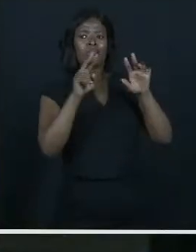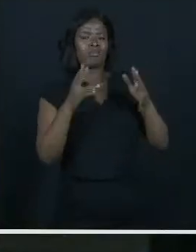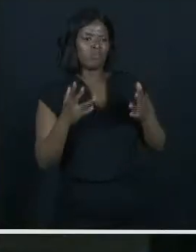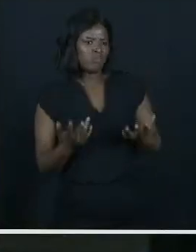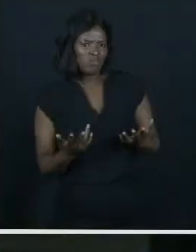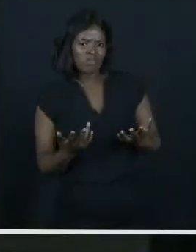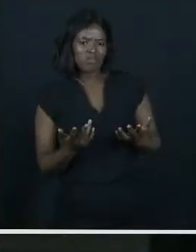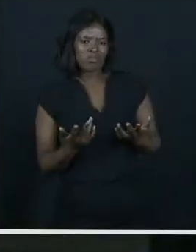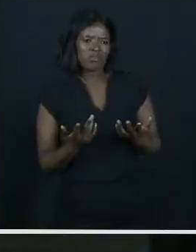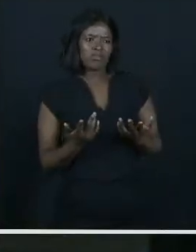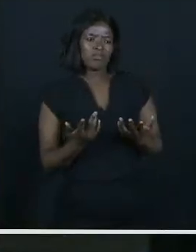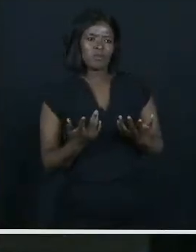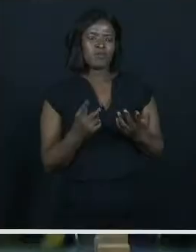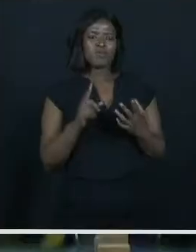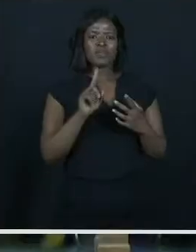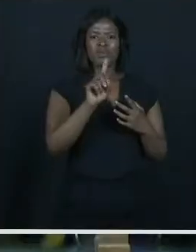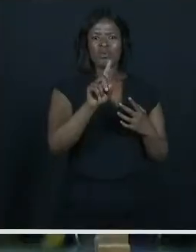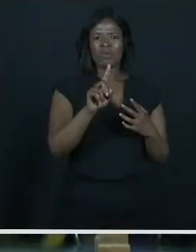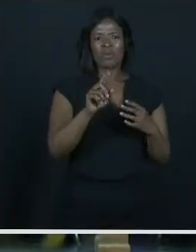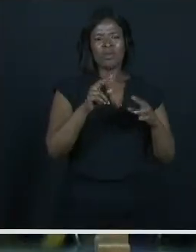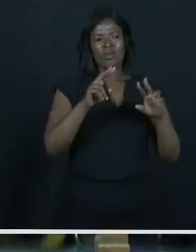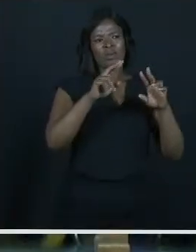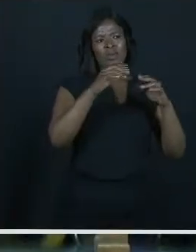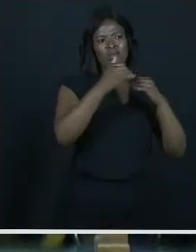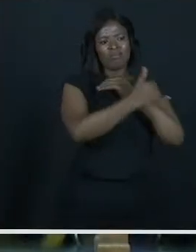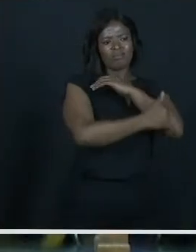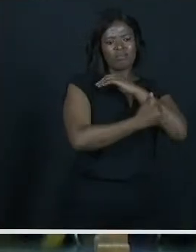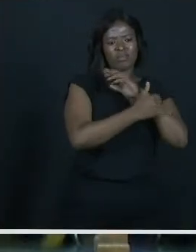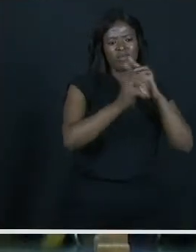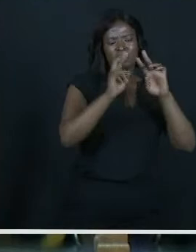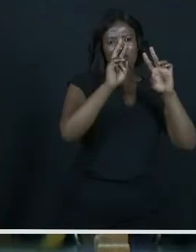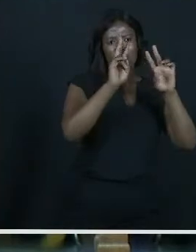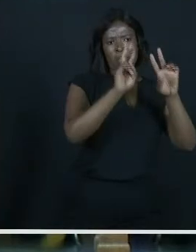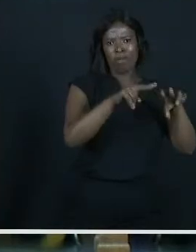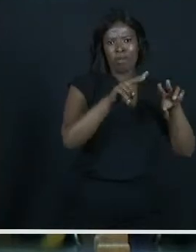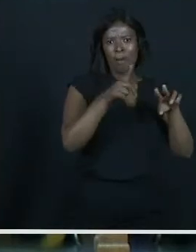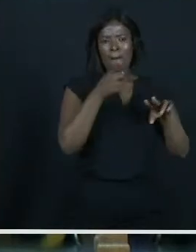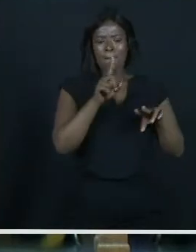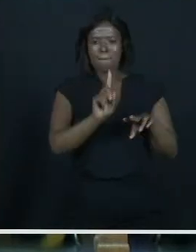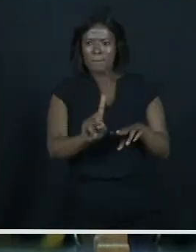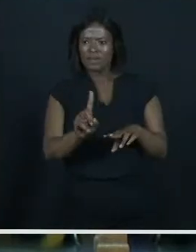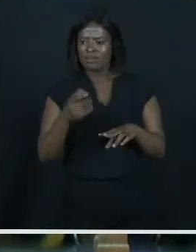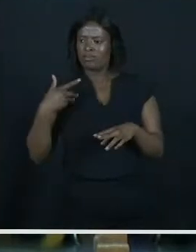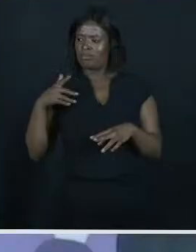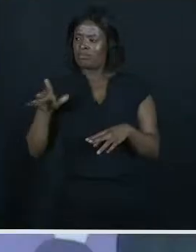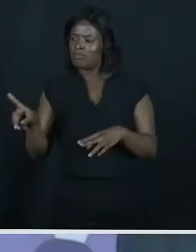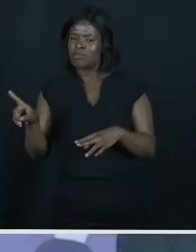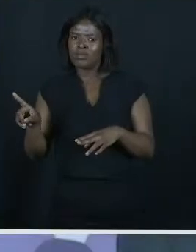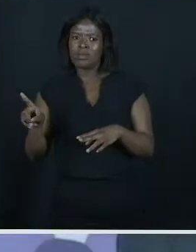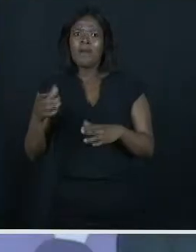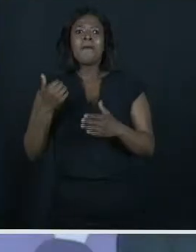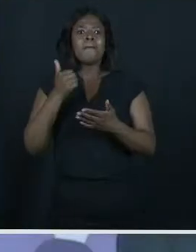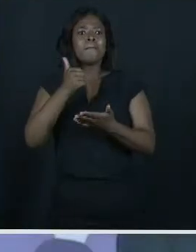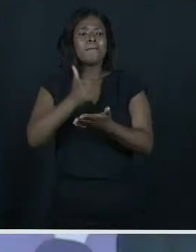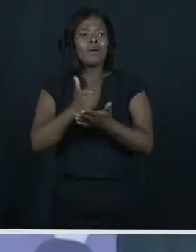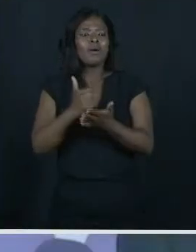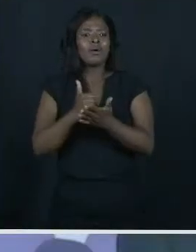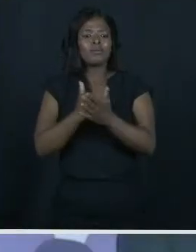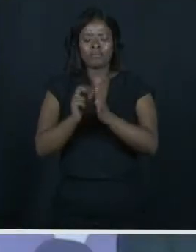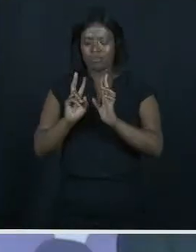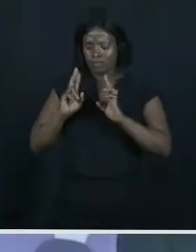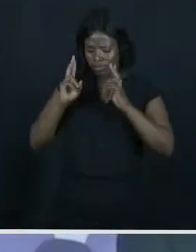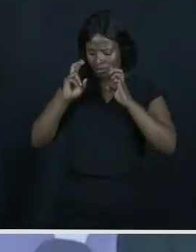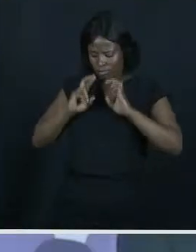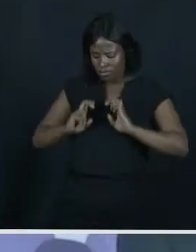You cannot be against xenophobia, but you are homophobic. So we must investigate ourselves Because a comment was made here at